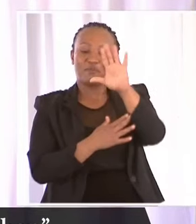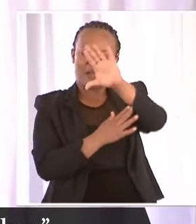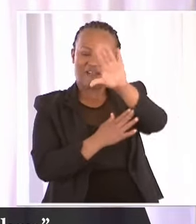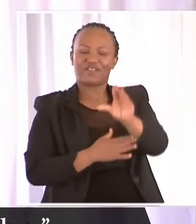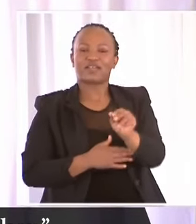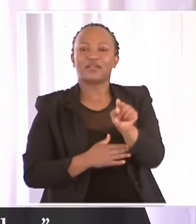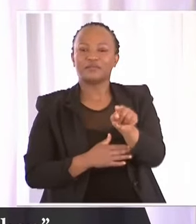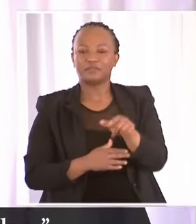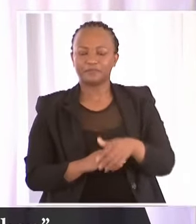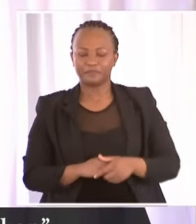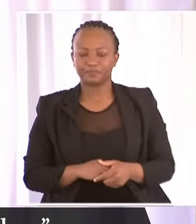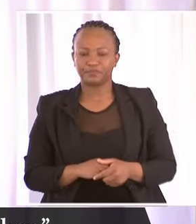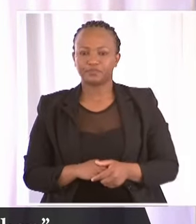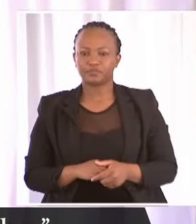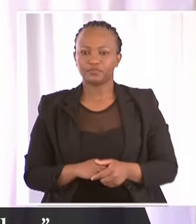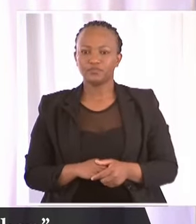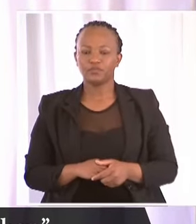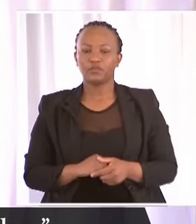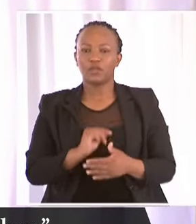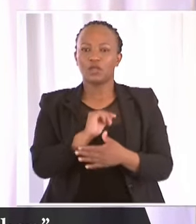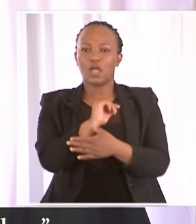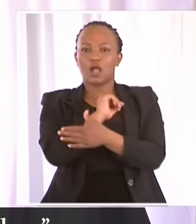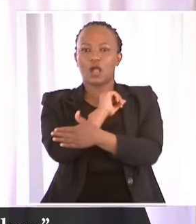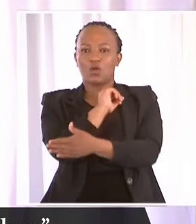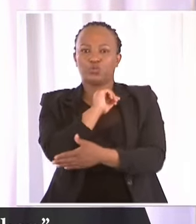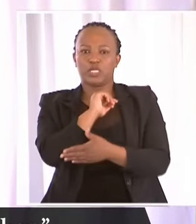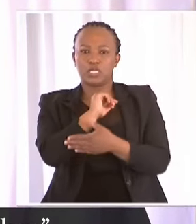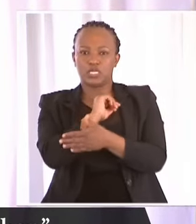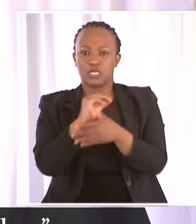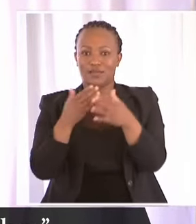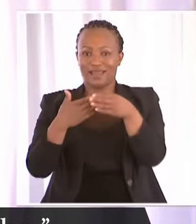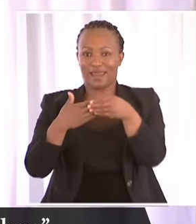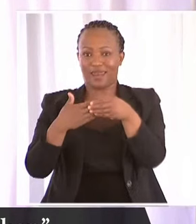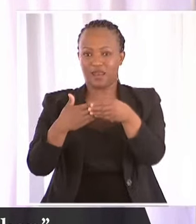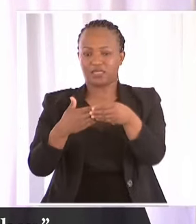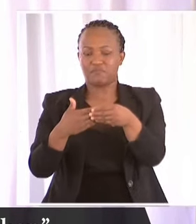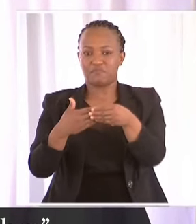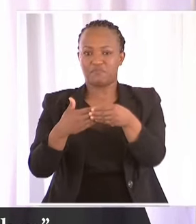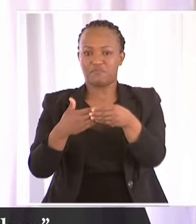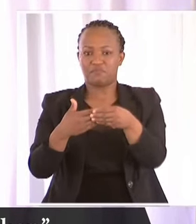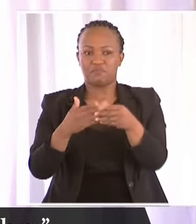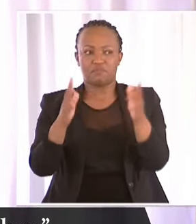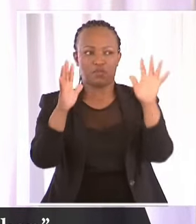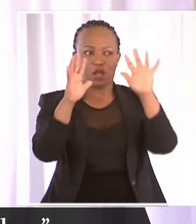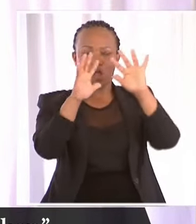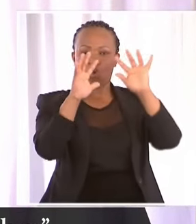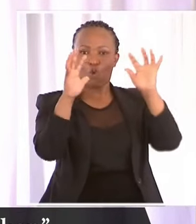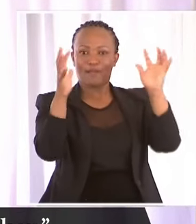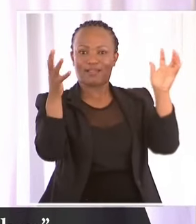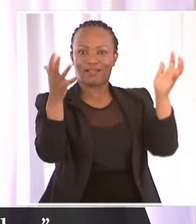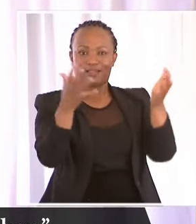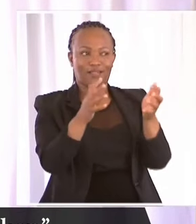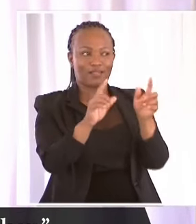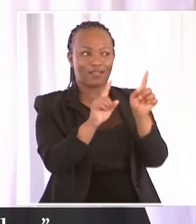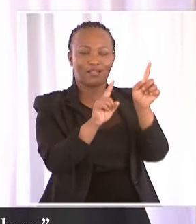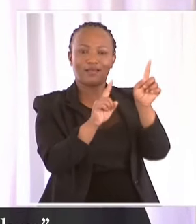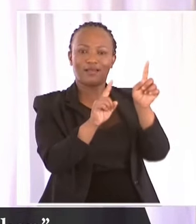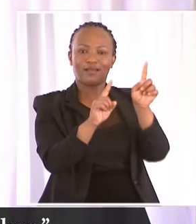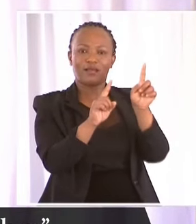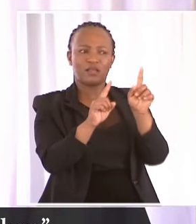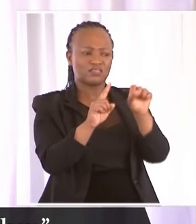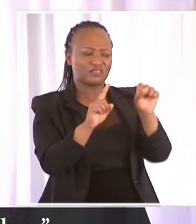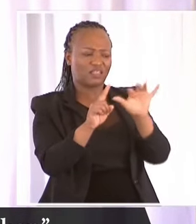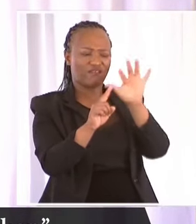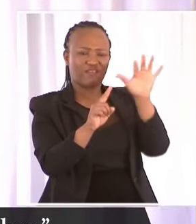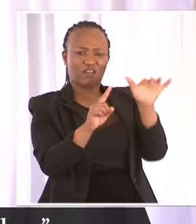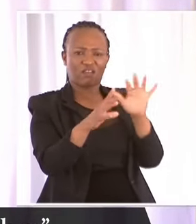country's resurgent leadership role on the global stage is something that would have pleased